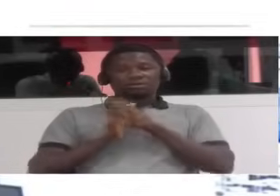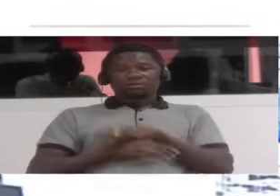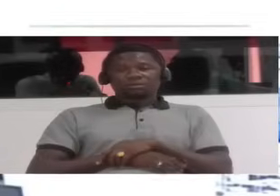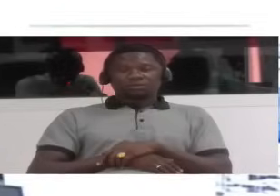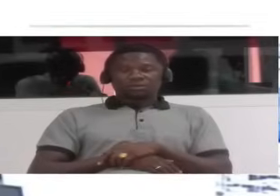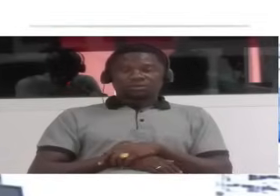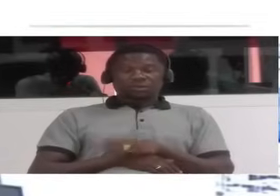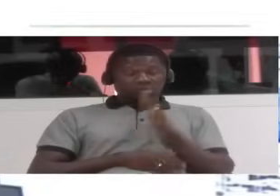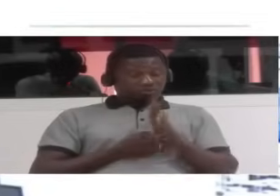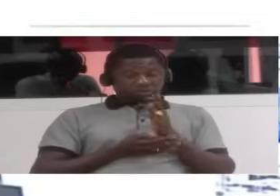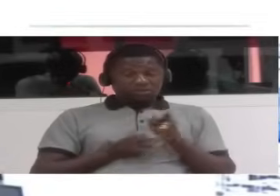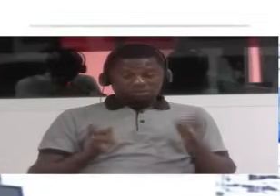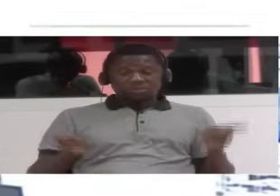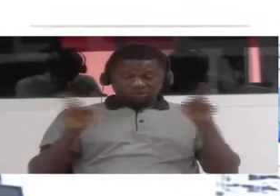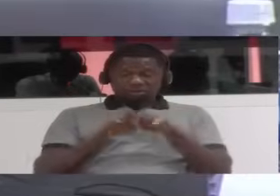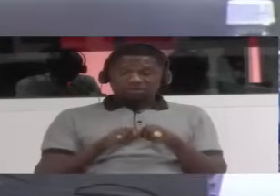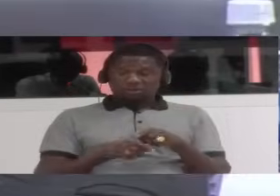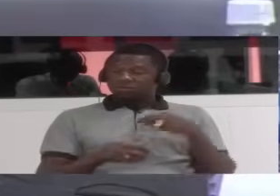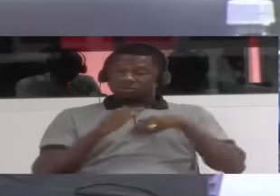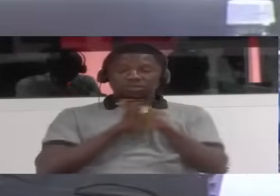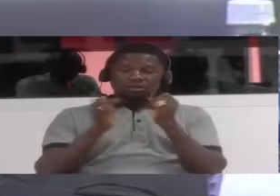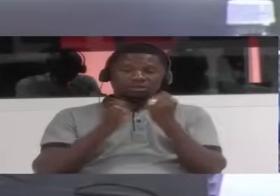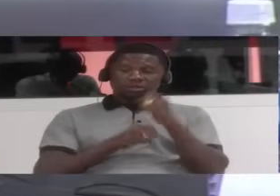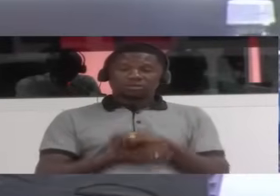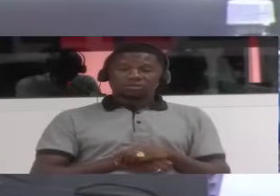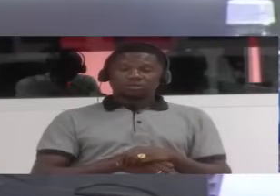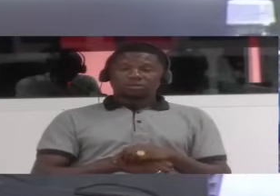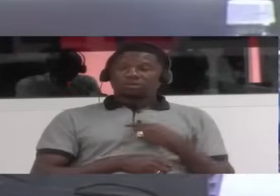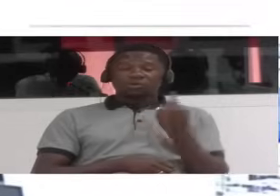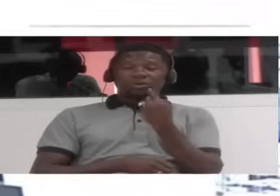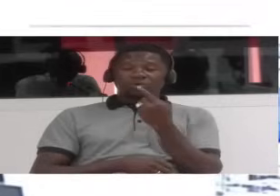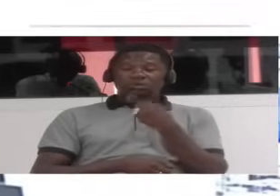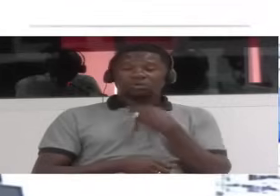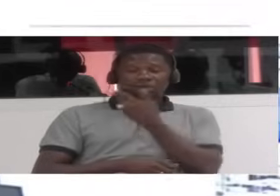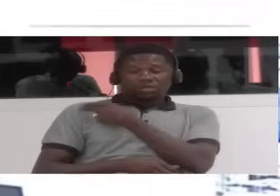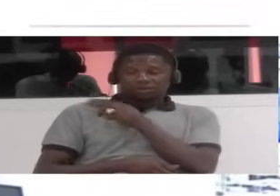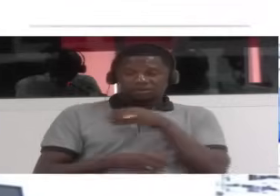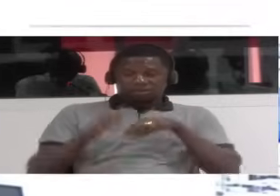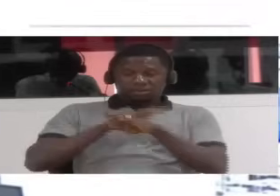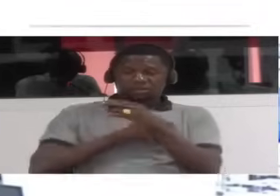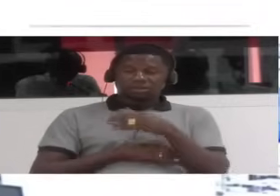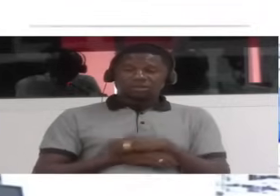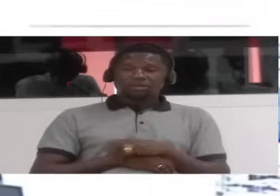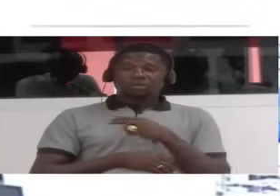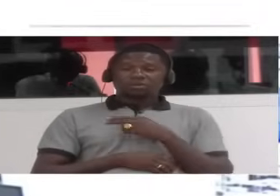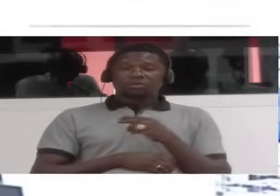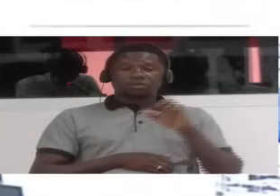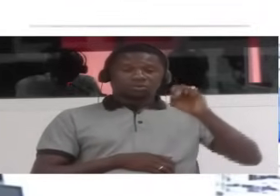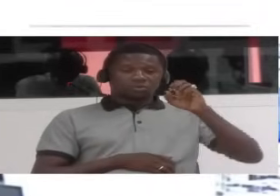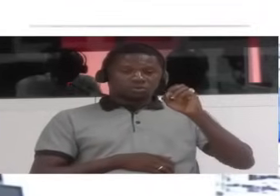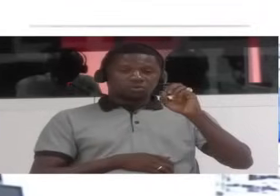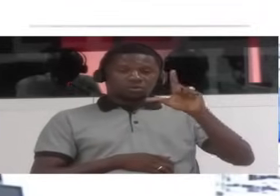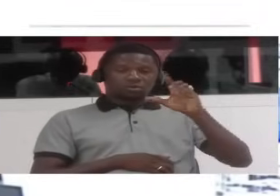Of course, he participated. He was not in the car. The only one who was left in the car was the senior man. That was Solo